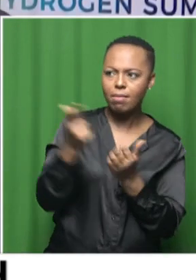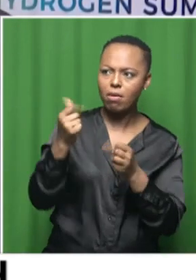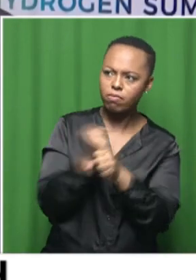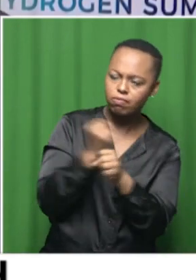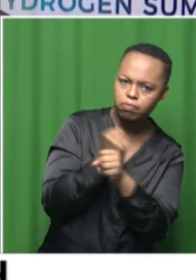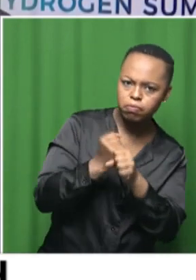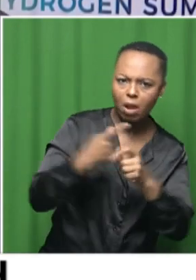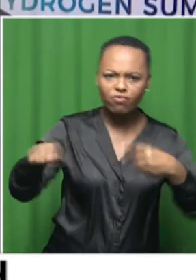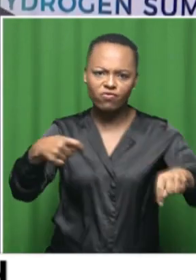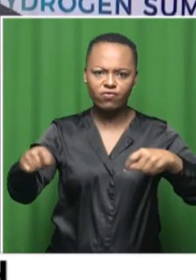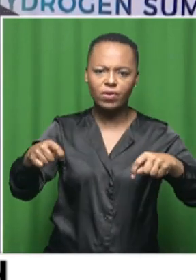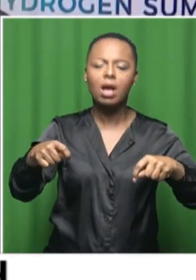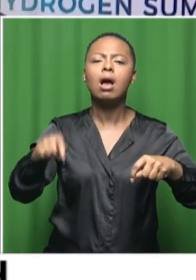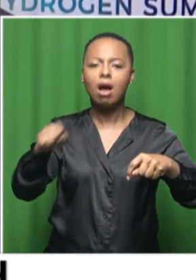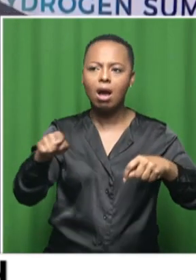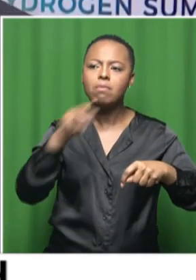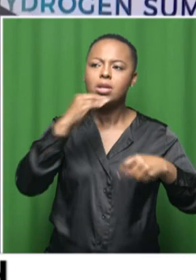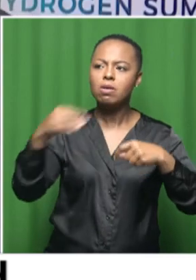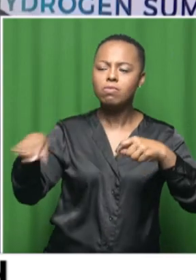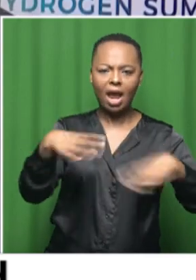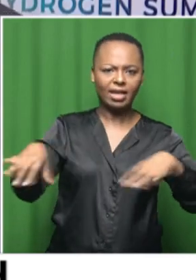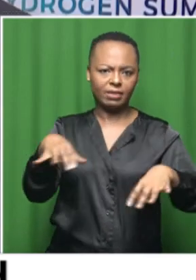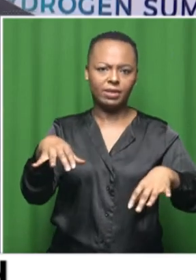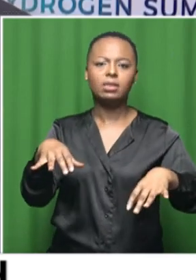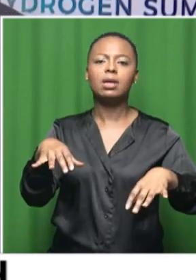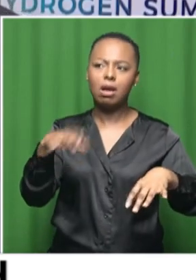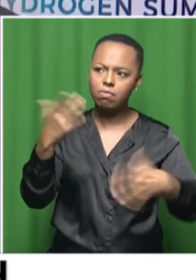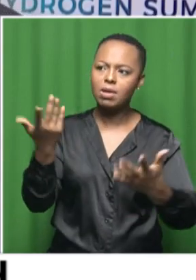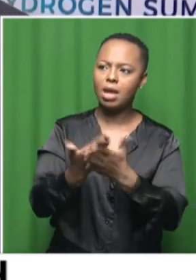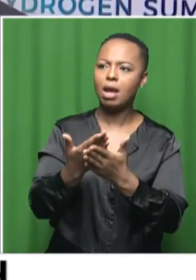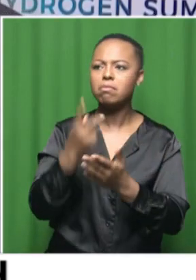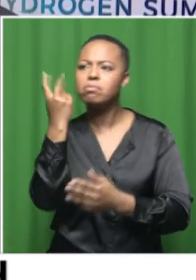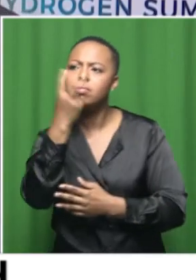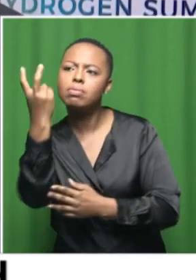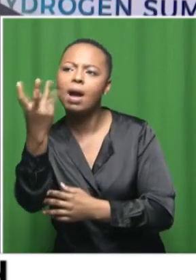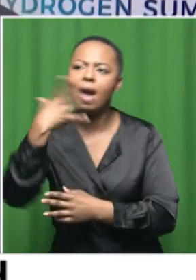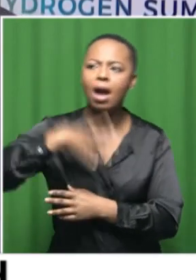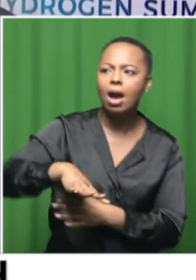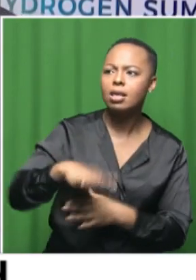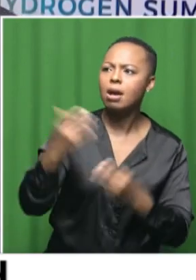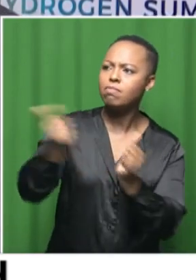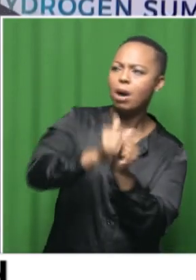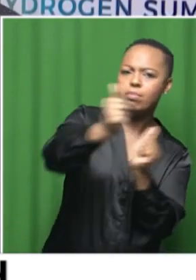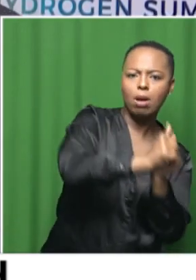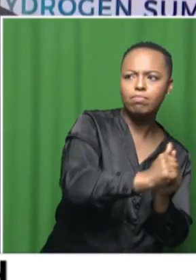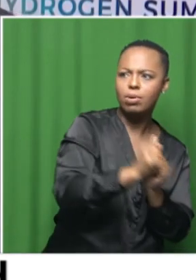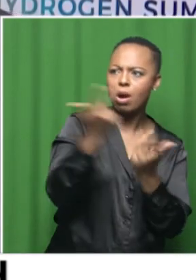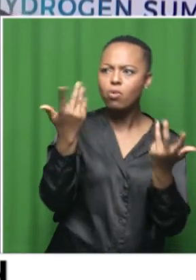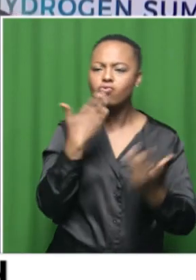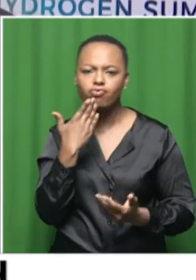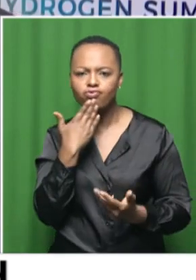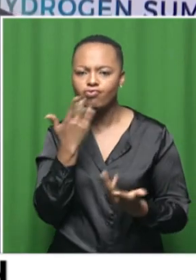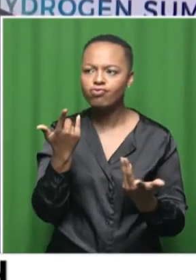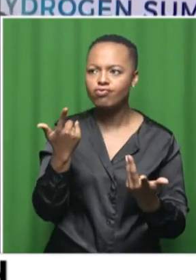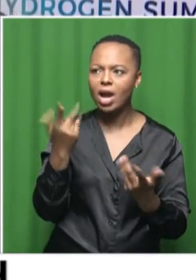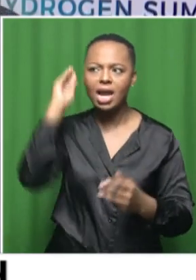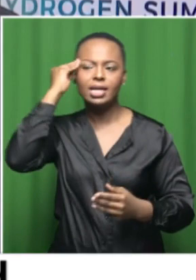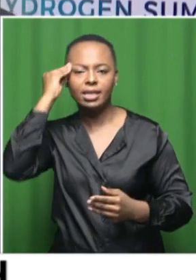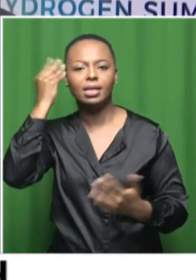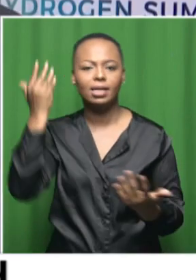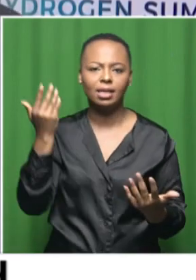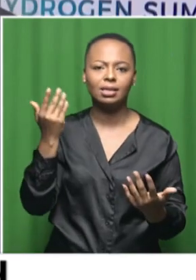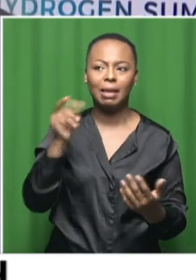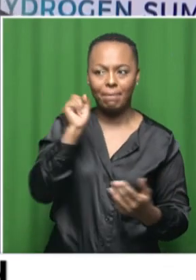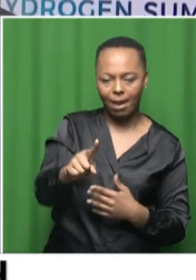is satisfied, then you look for new frontiers, and that's why you look to export to other markets. It's just